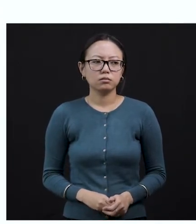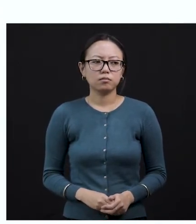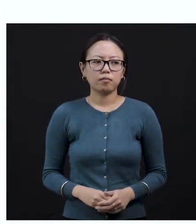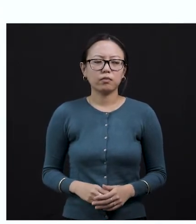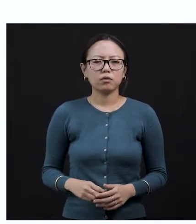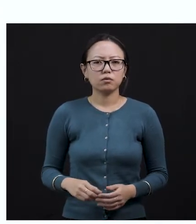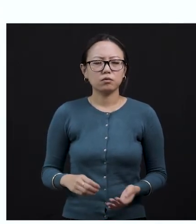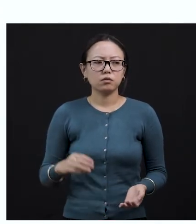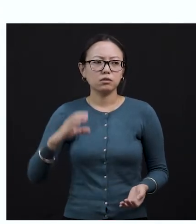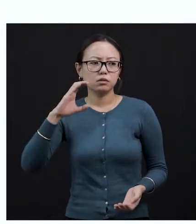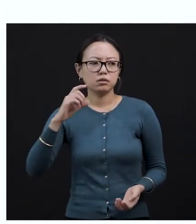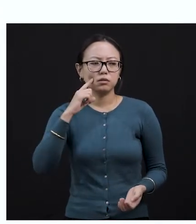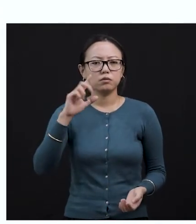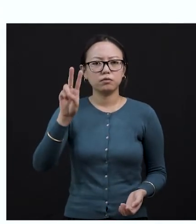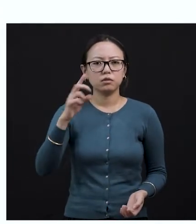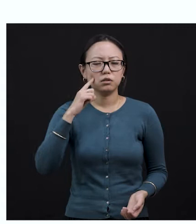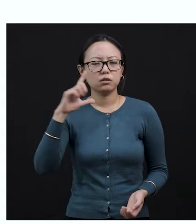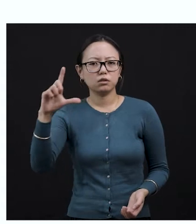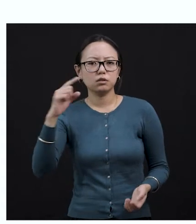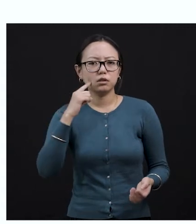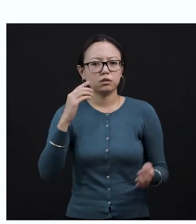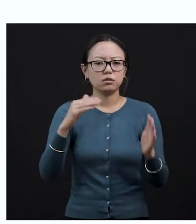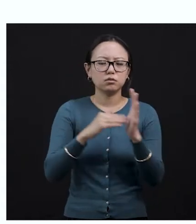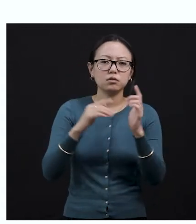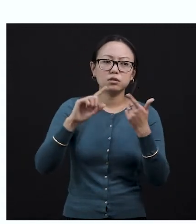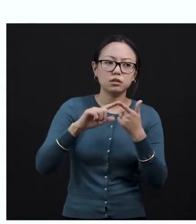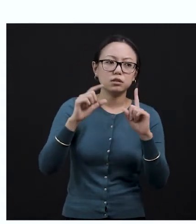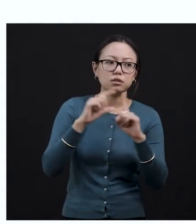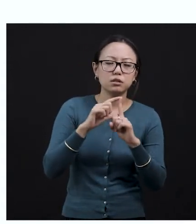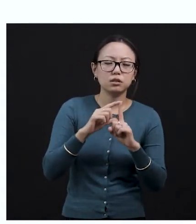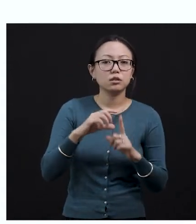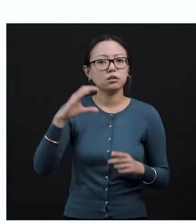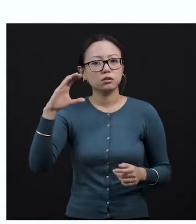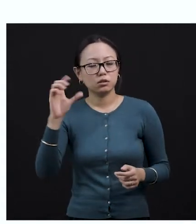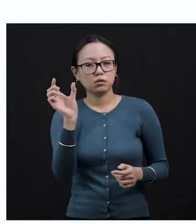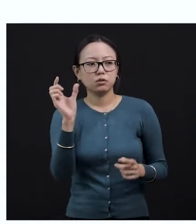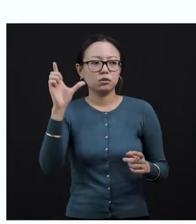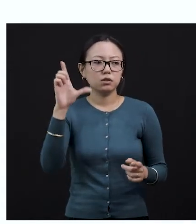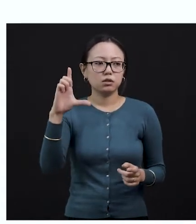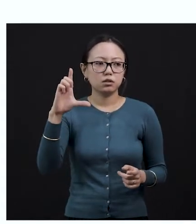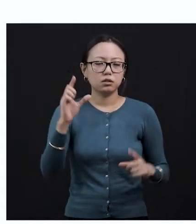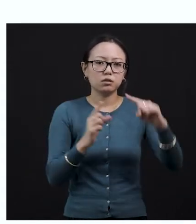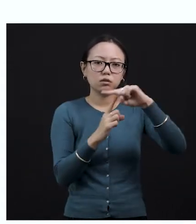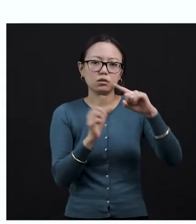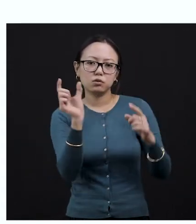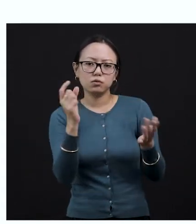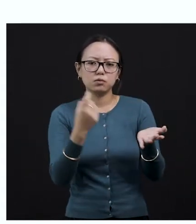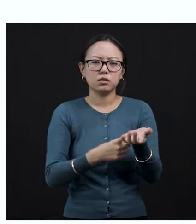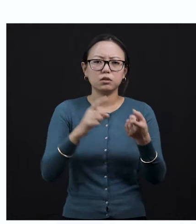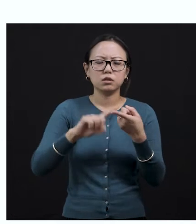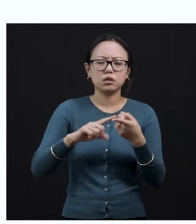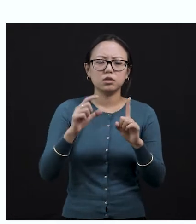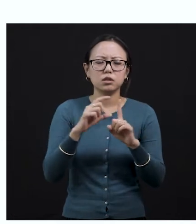the cultured race in the world. So the Aryans are believed to be the most civilized and also the